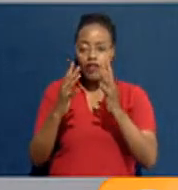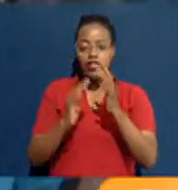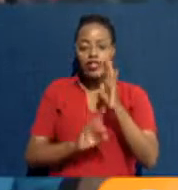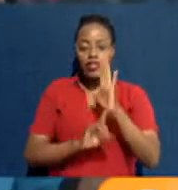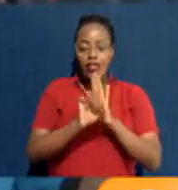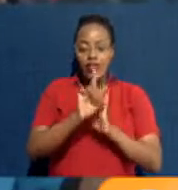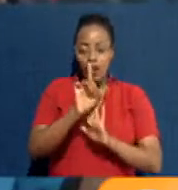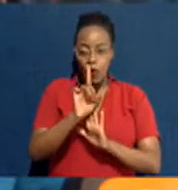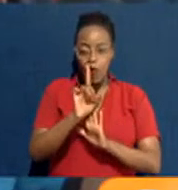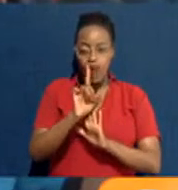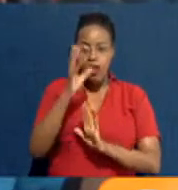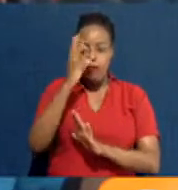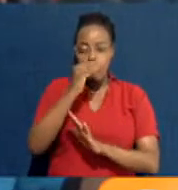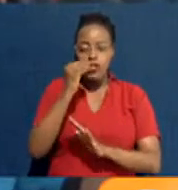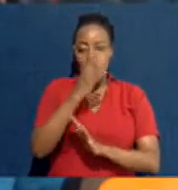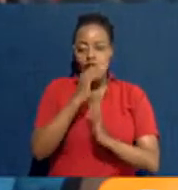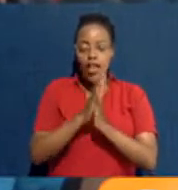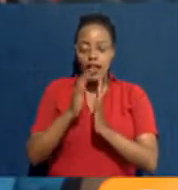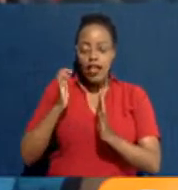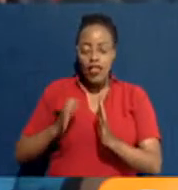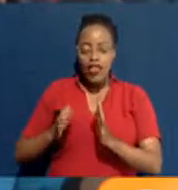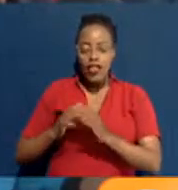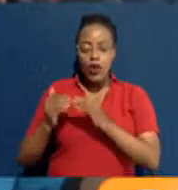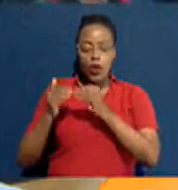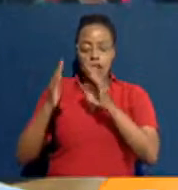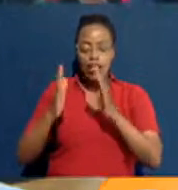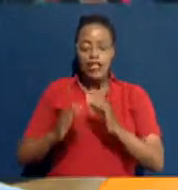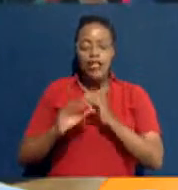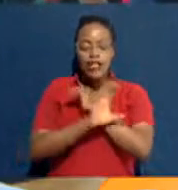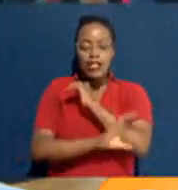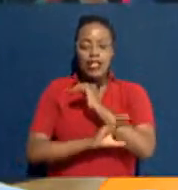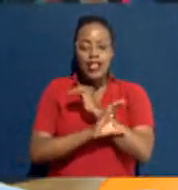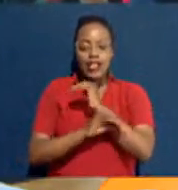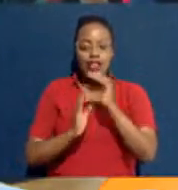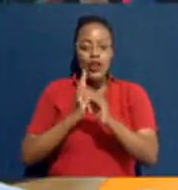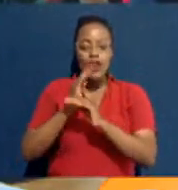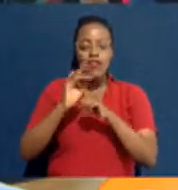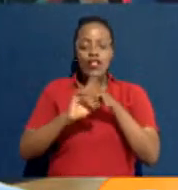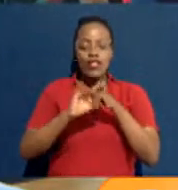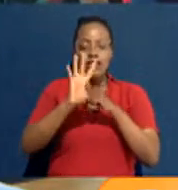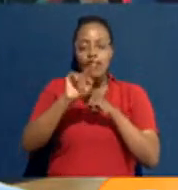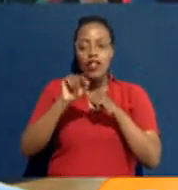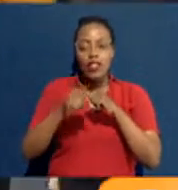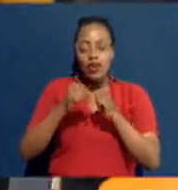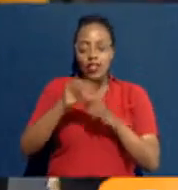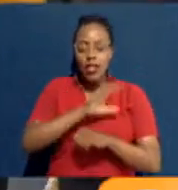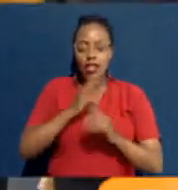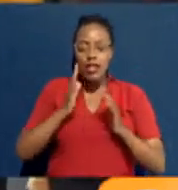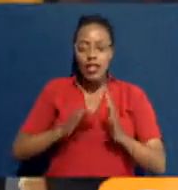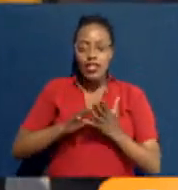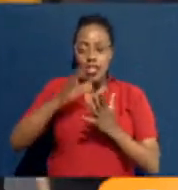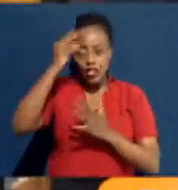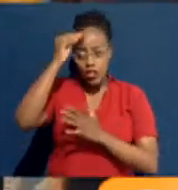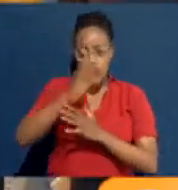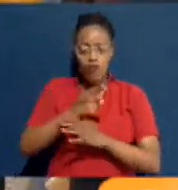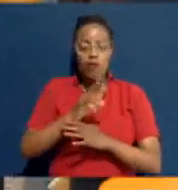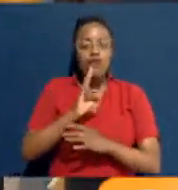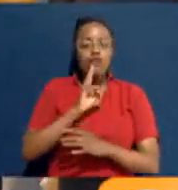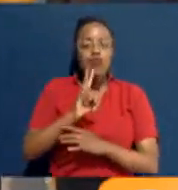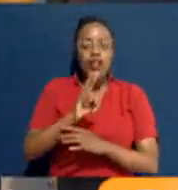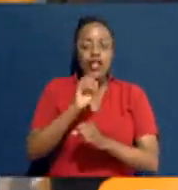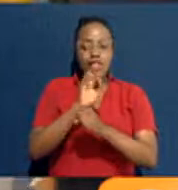developing reputable and ethical leaders in Kenya, including over 64,000 Christian students from the